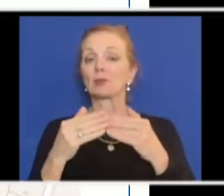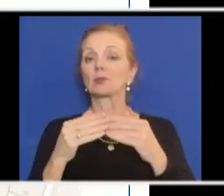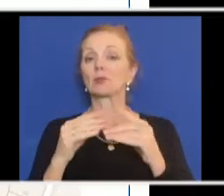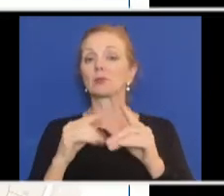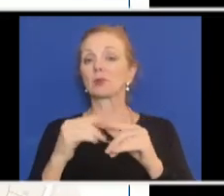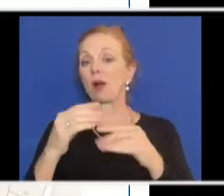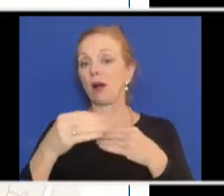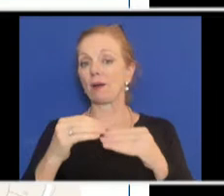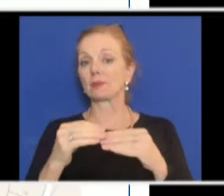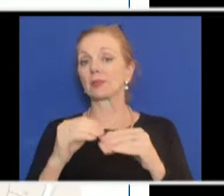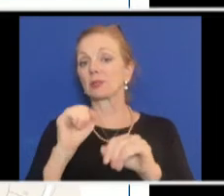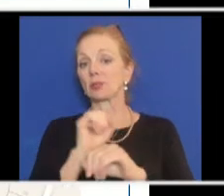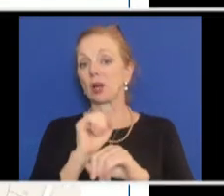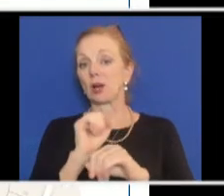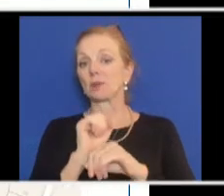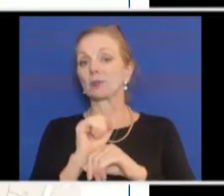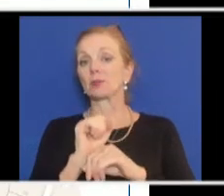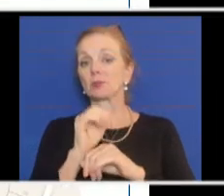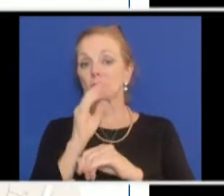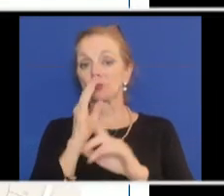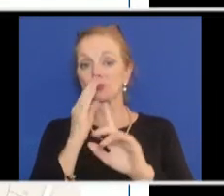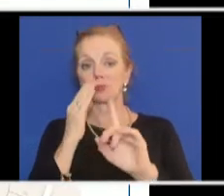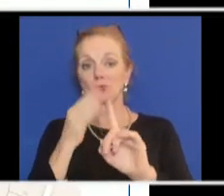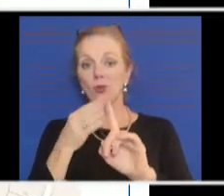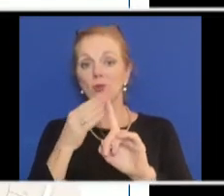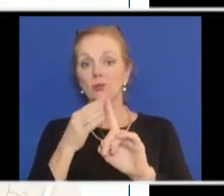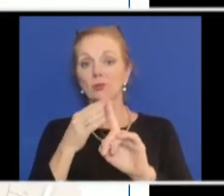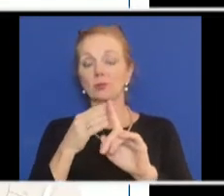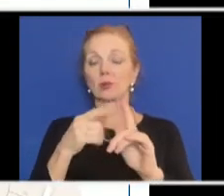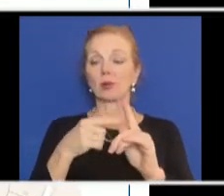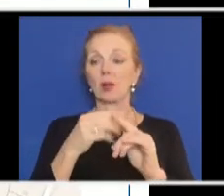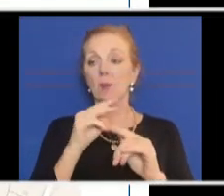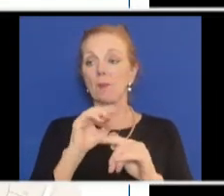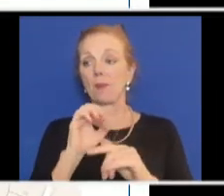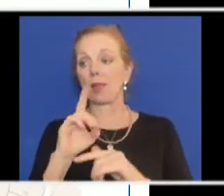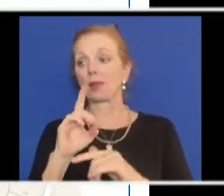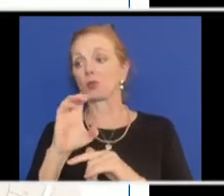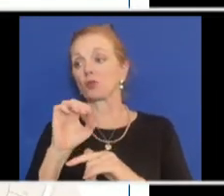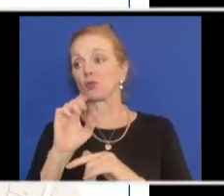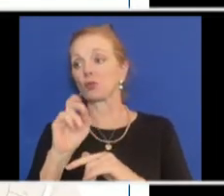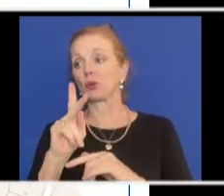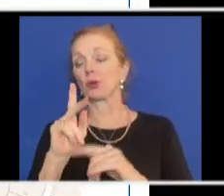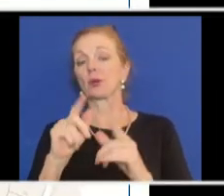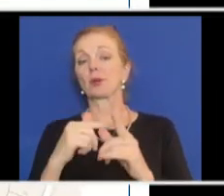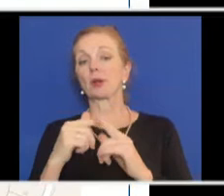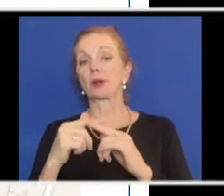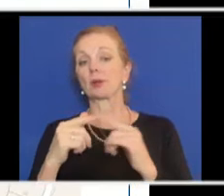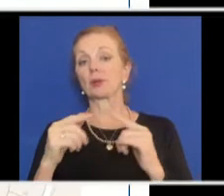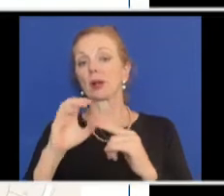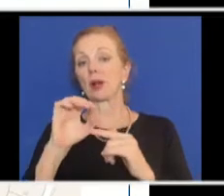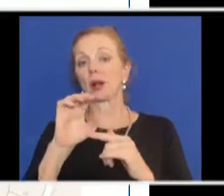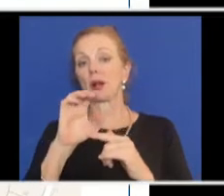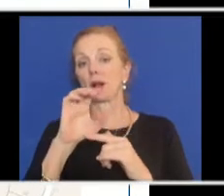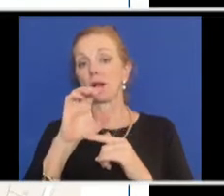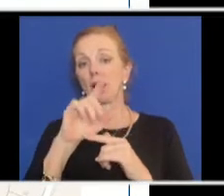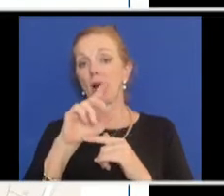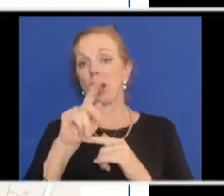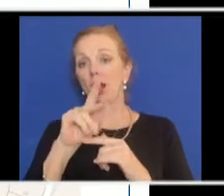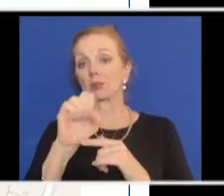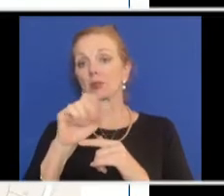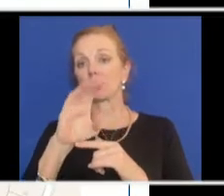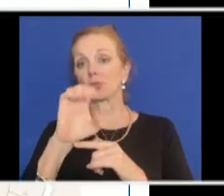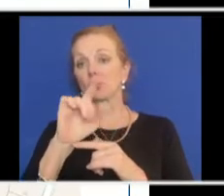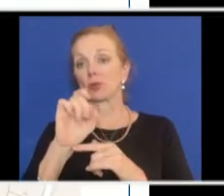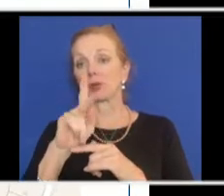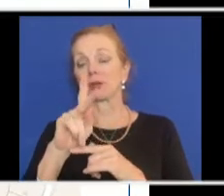offices and jobs directly across the street from Mallard Creek Elementary School directly across the street from the Clarks Creek Greenway we're